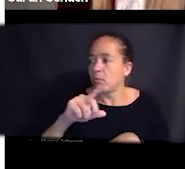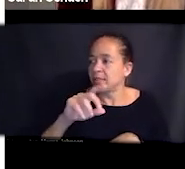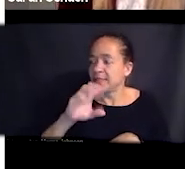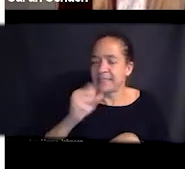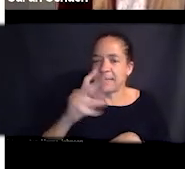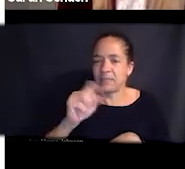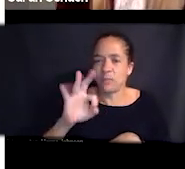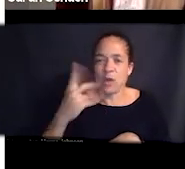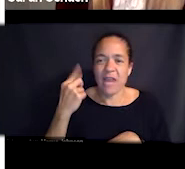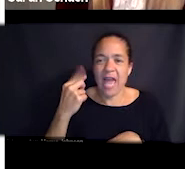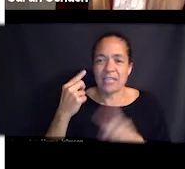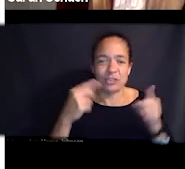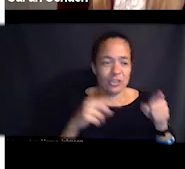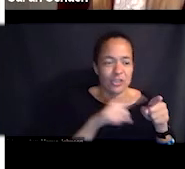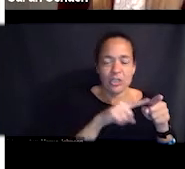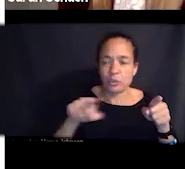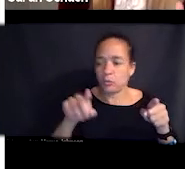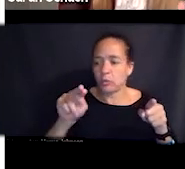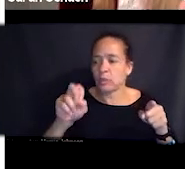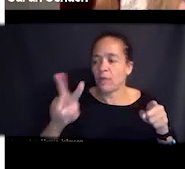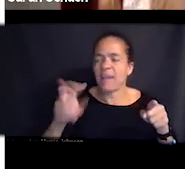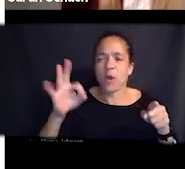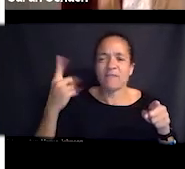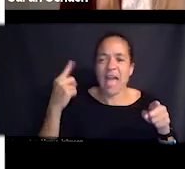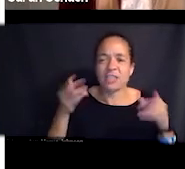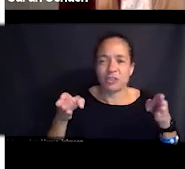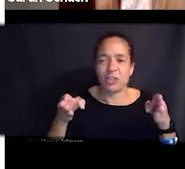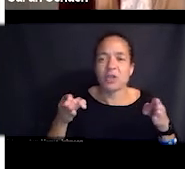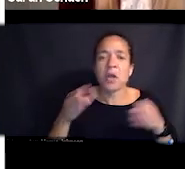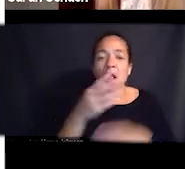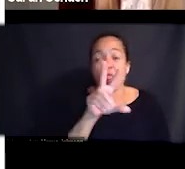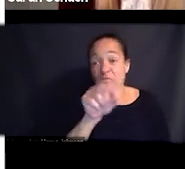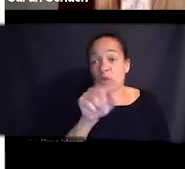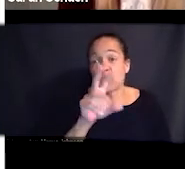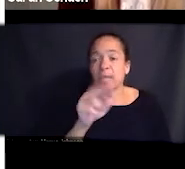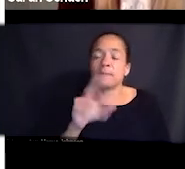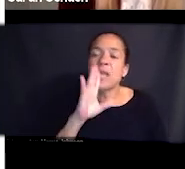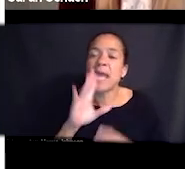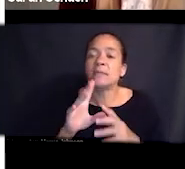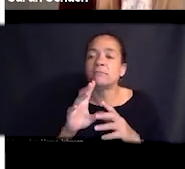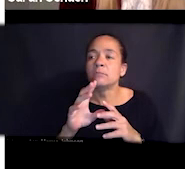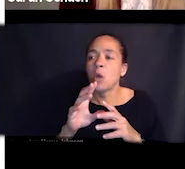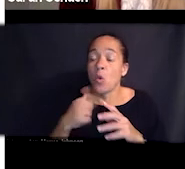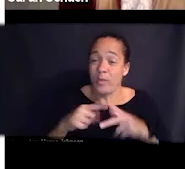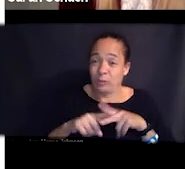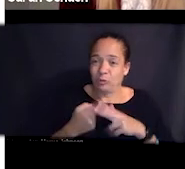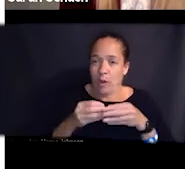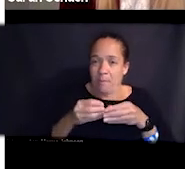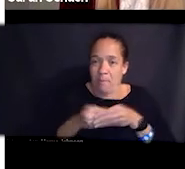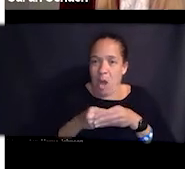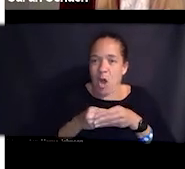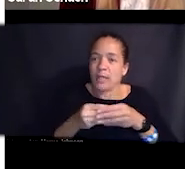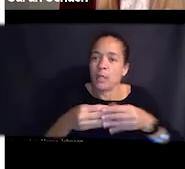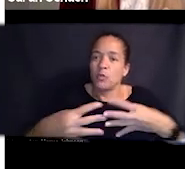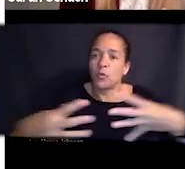community conversations. And it was a progression. We started small. We met with smaller intimate groups of 8